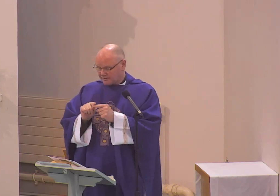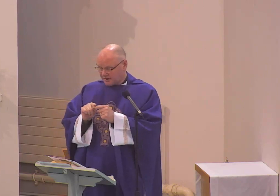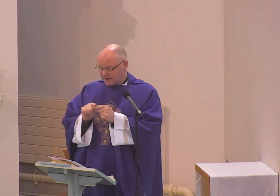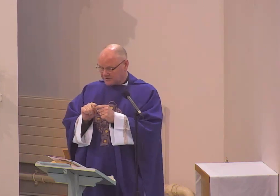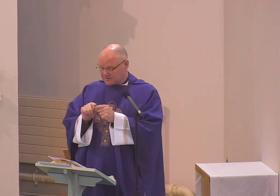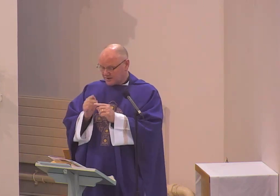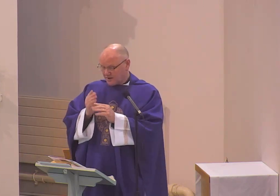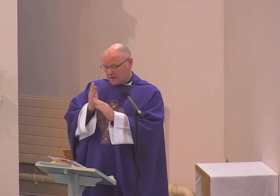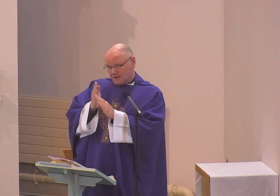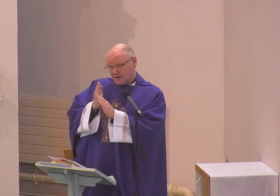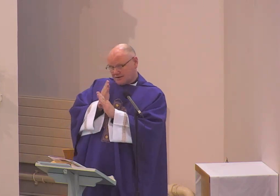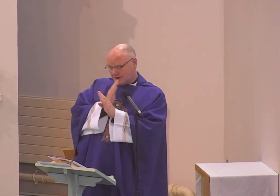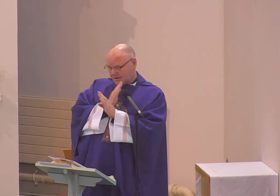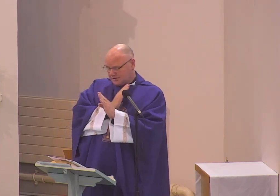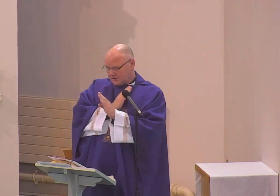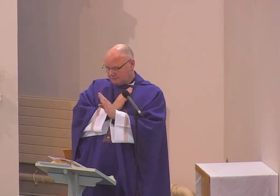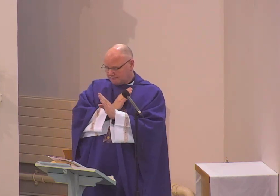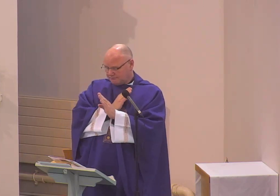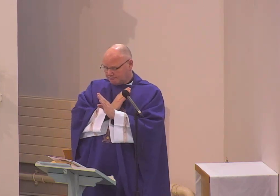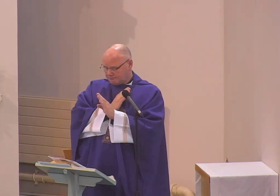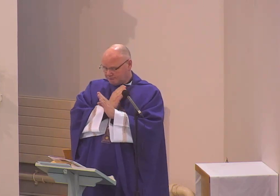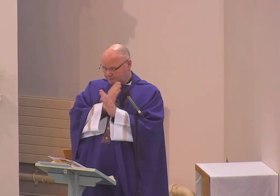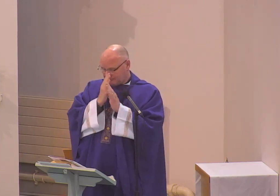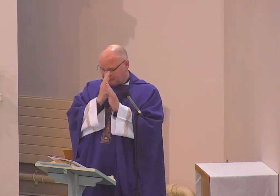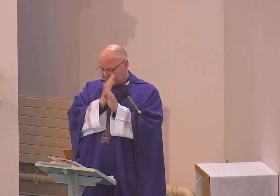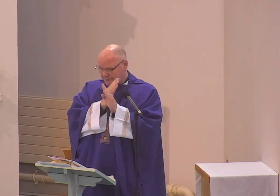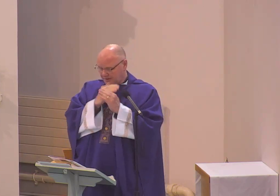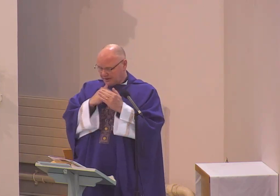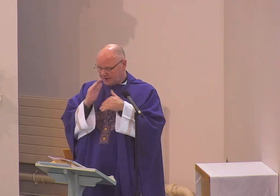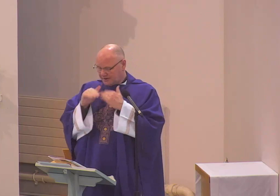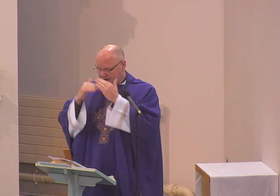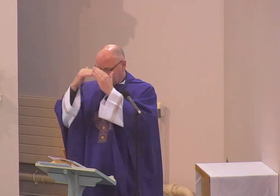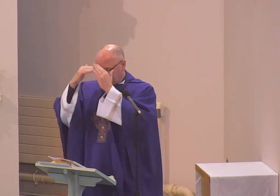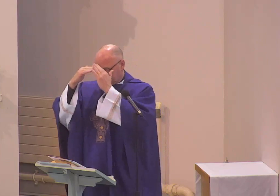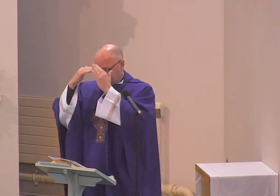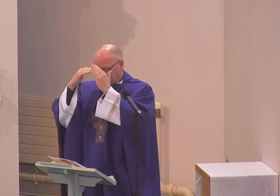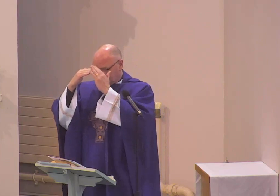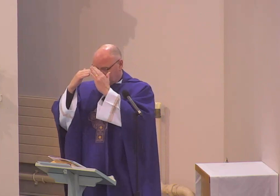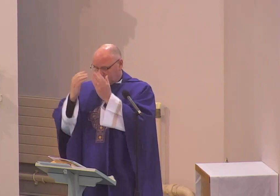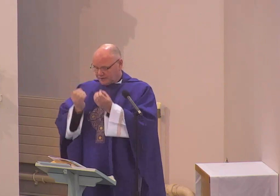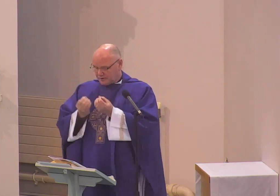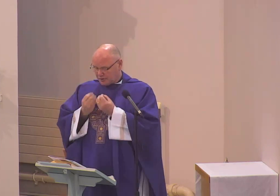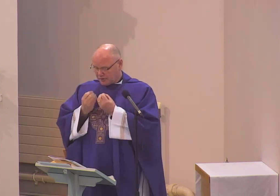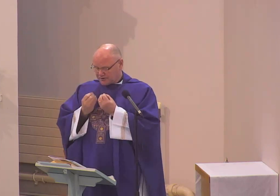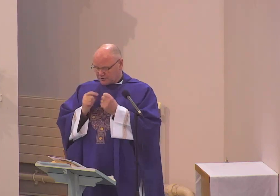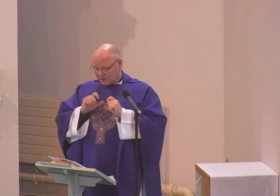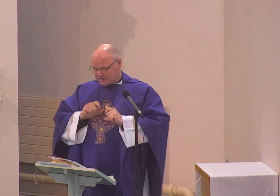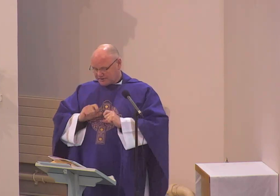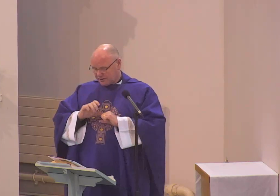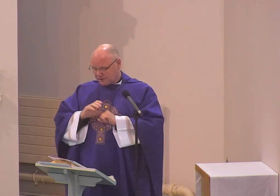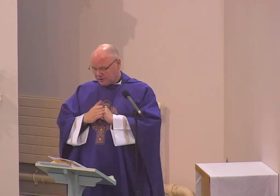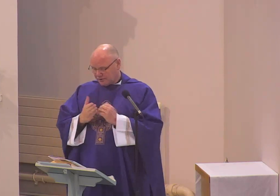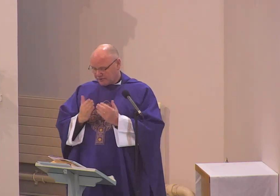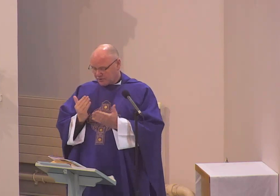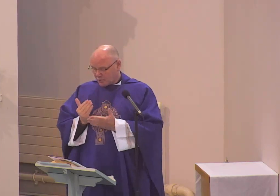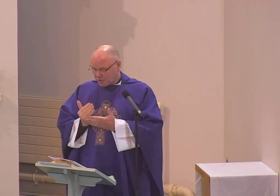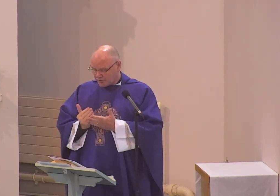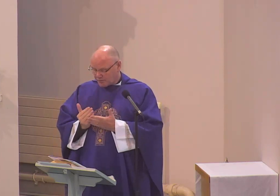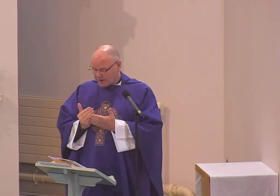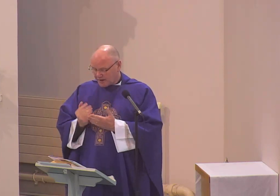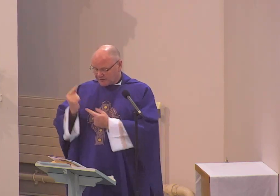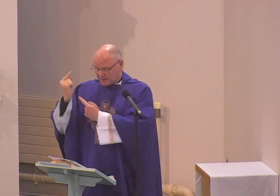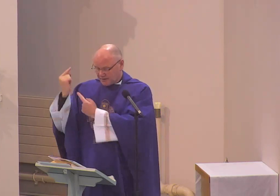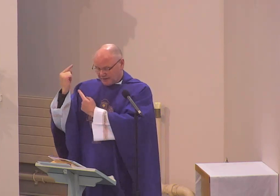of things yet hidden in heaven, and are nourished while still on earth with